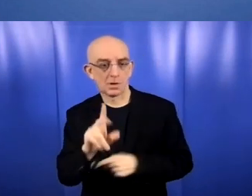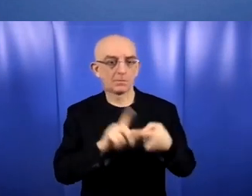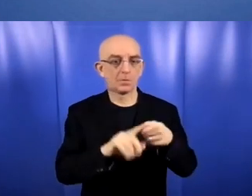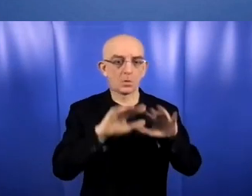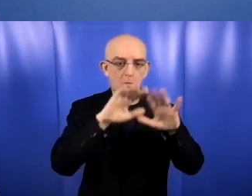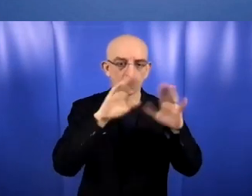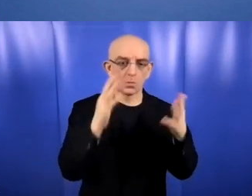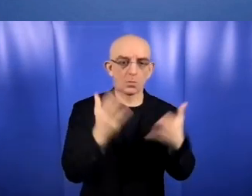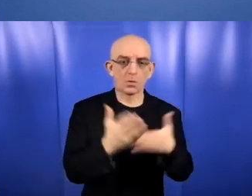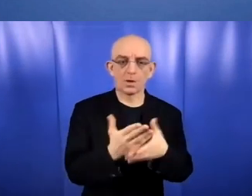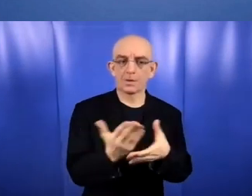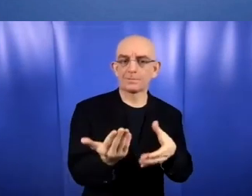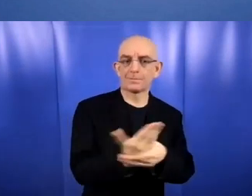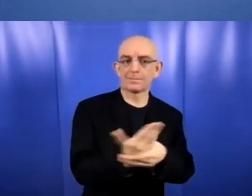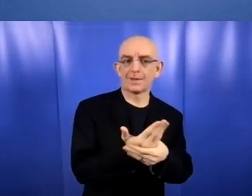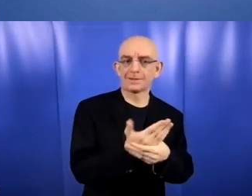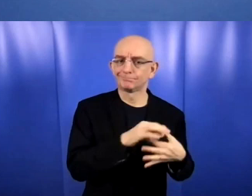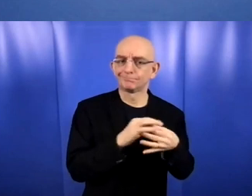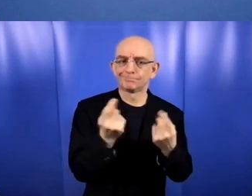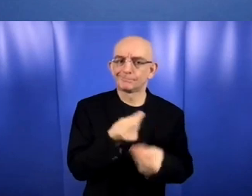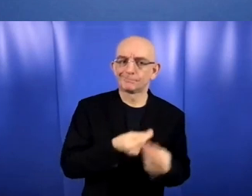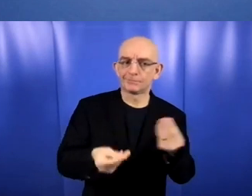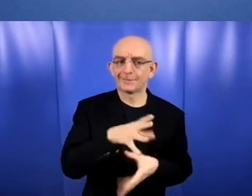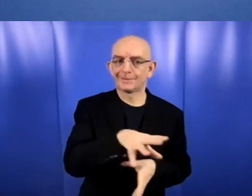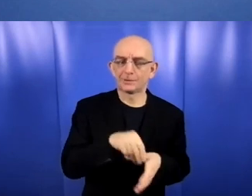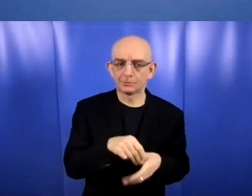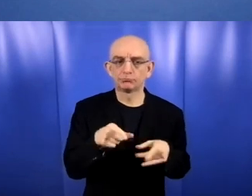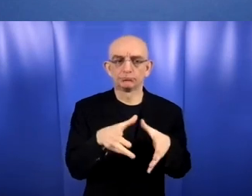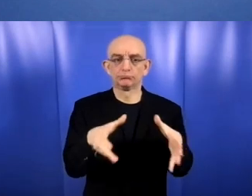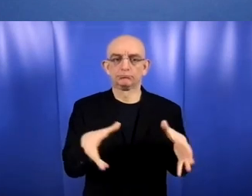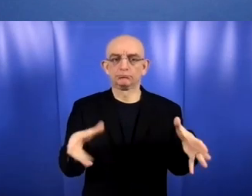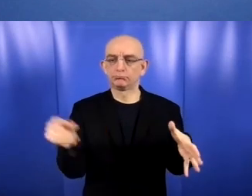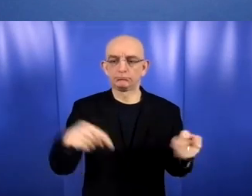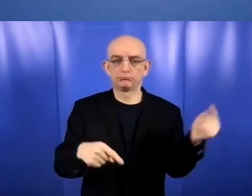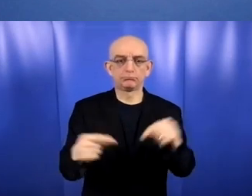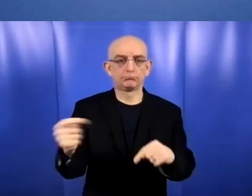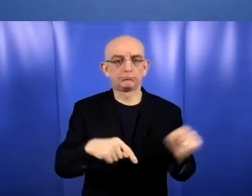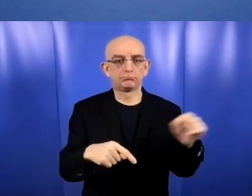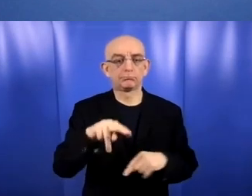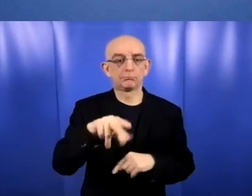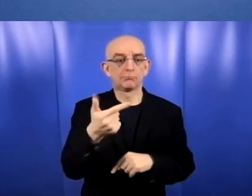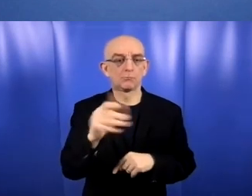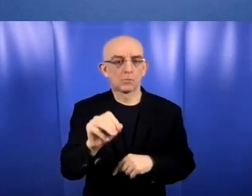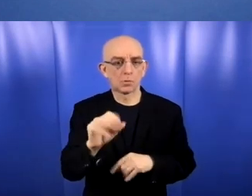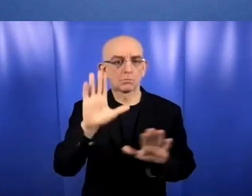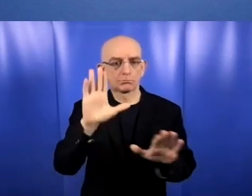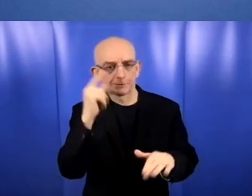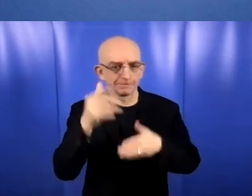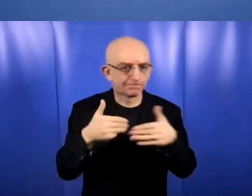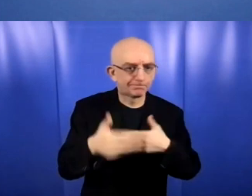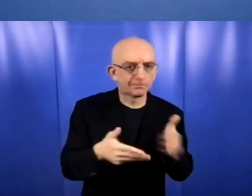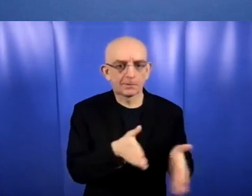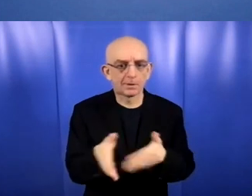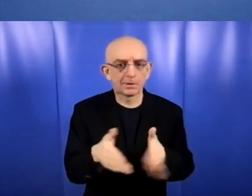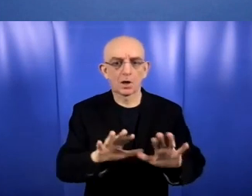to hosting communities and the displaced with them, frequently in a 70-30 mix of applying it in the well-known